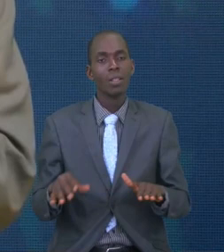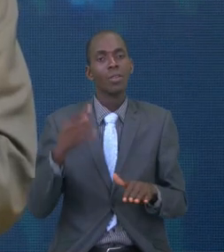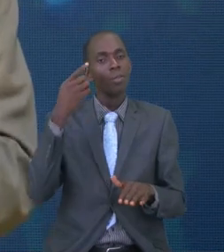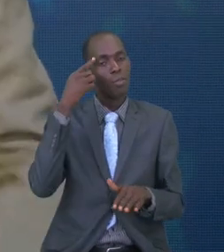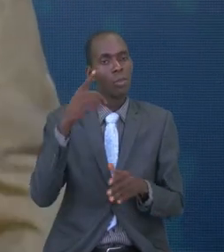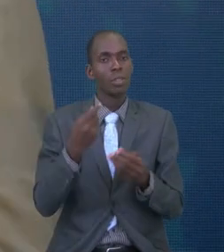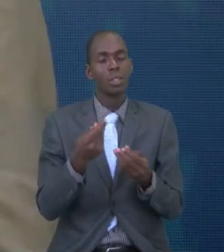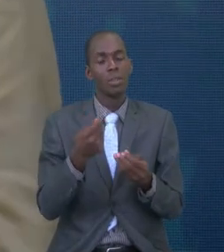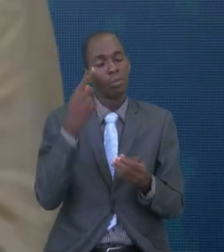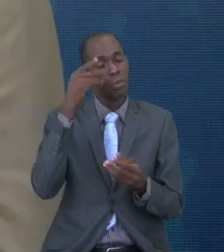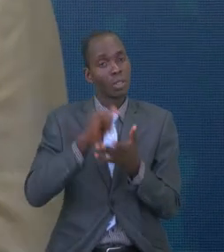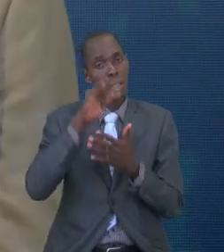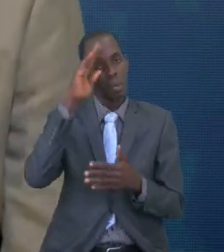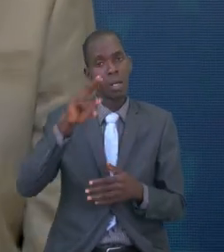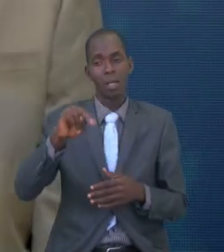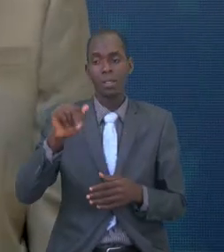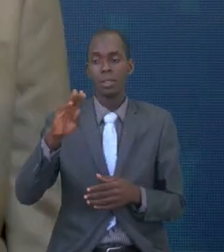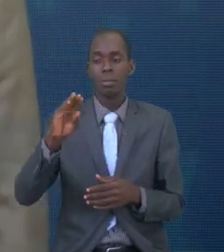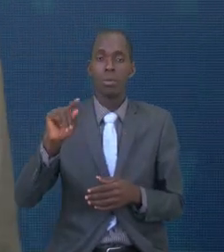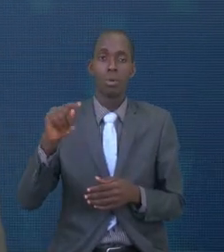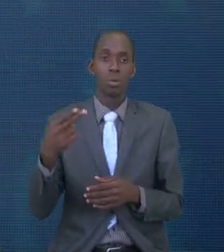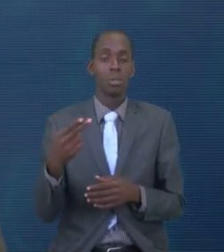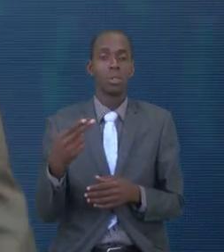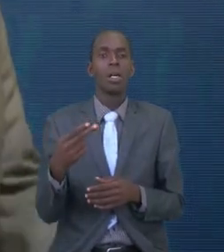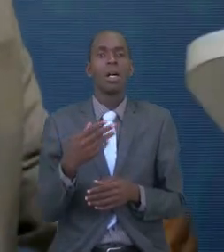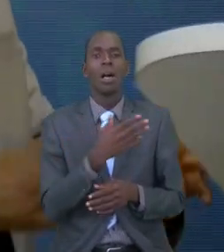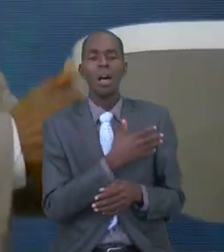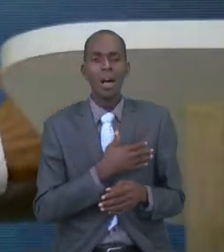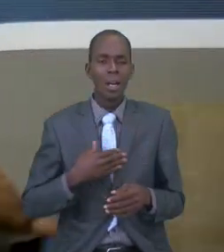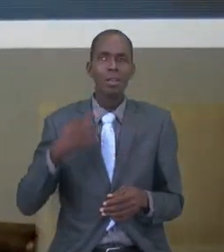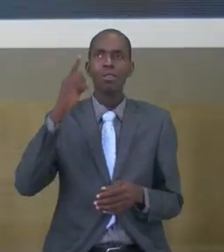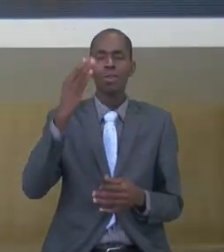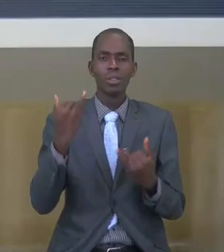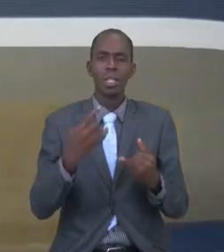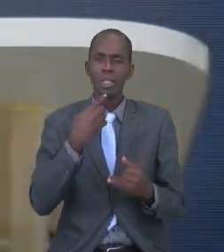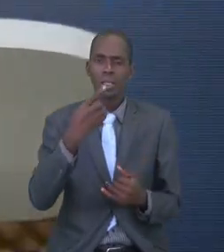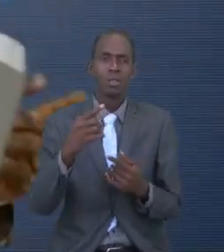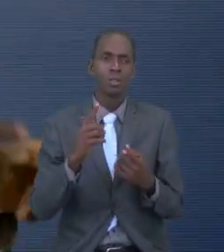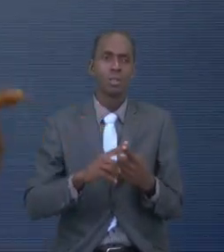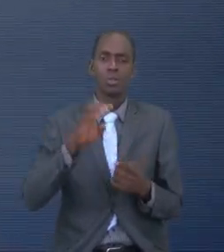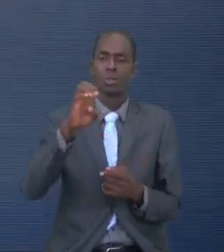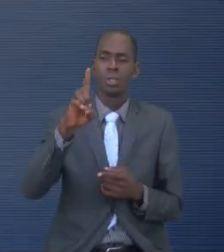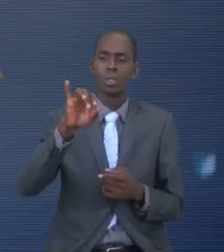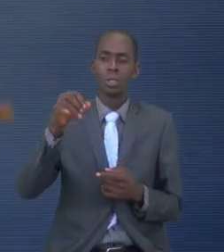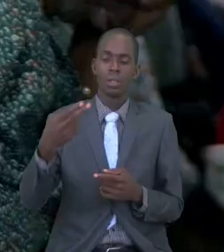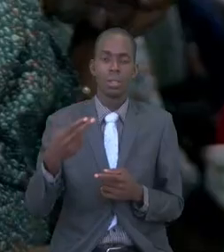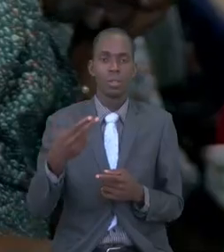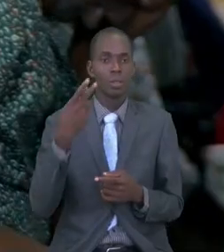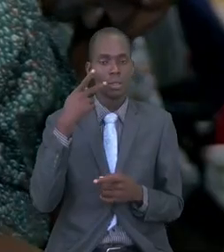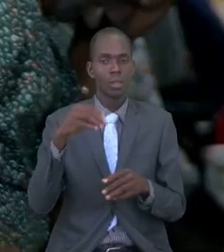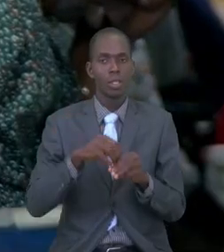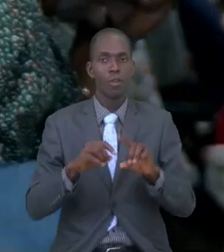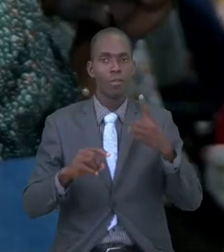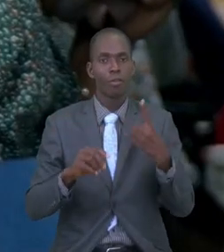Naboth. And God told Elijah. Look at now the continuation of the story in 1 Kings chapter 21